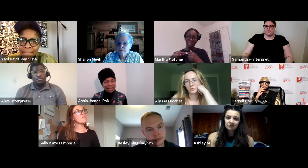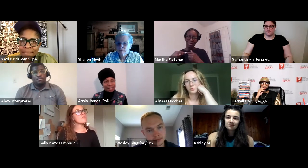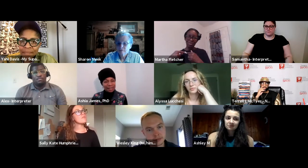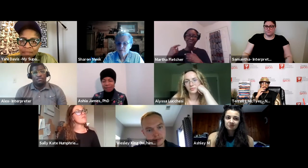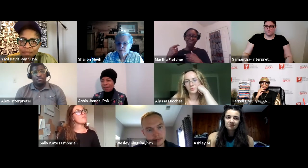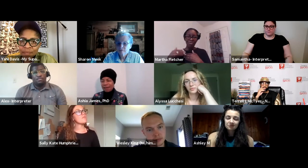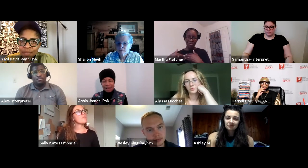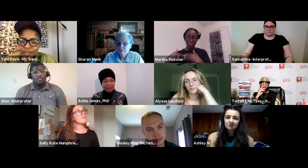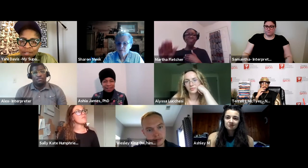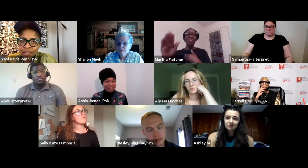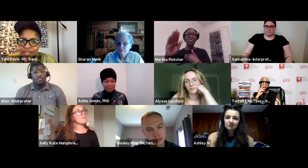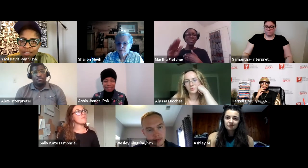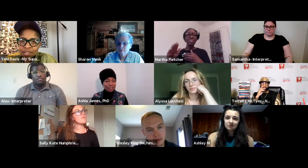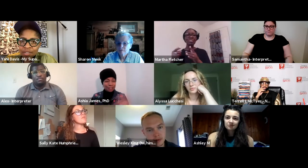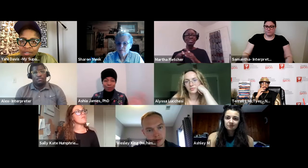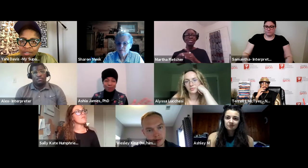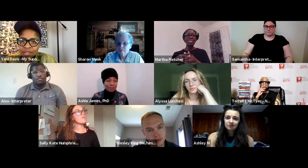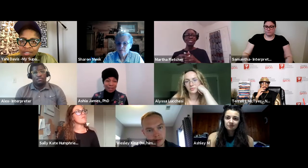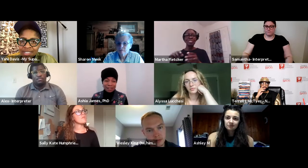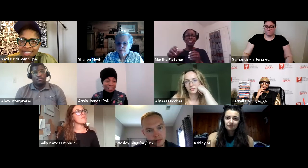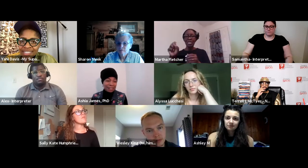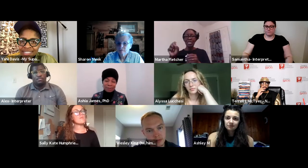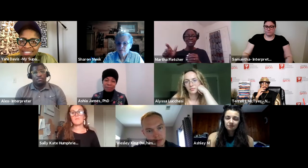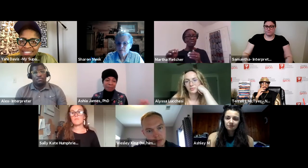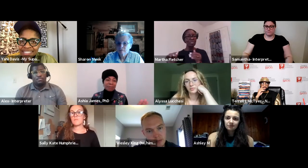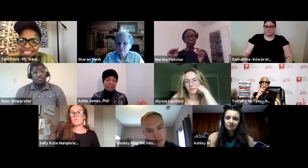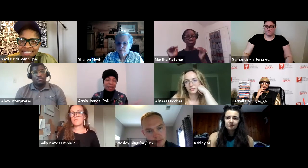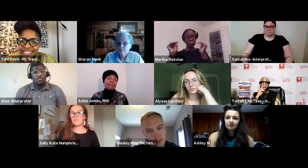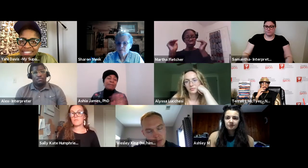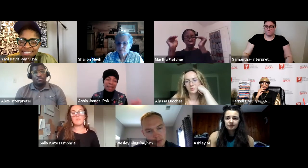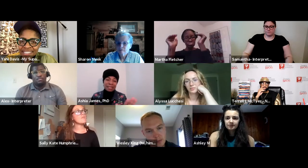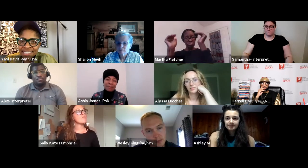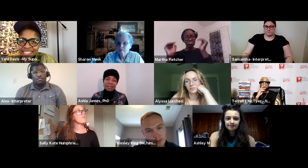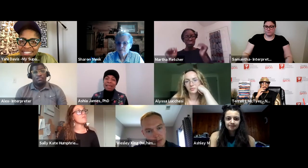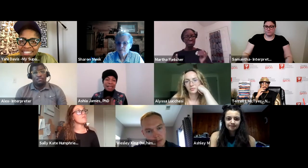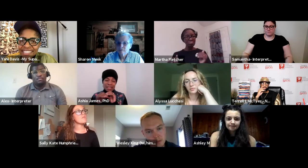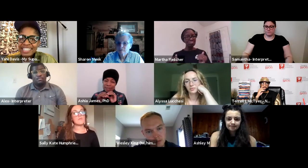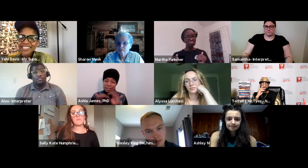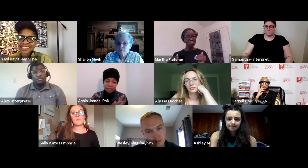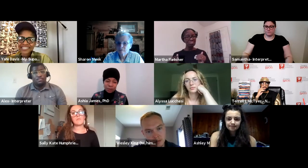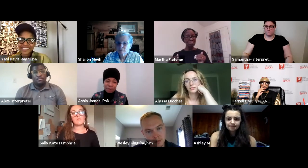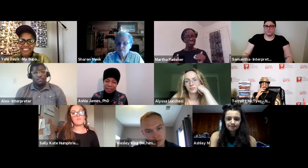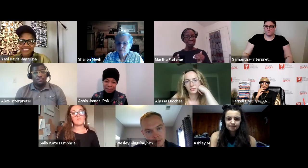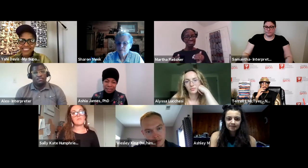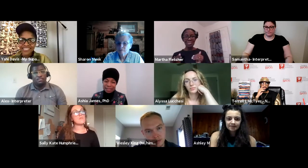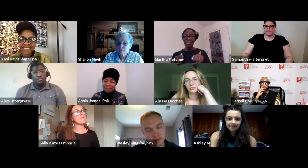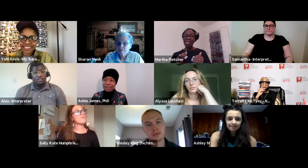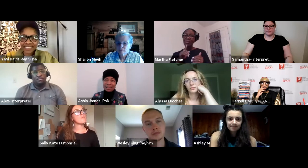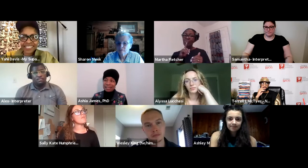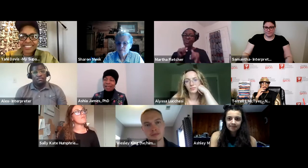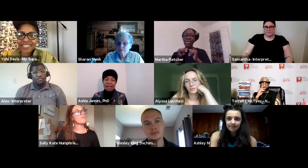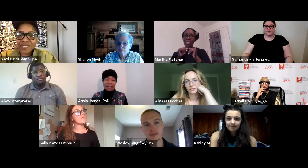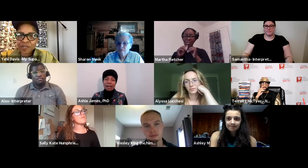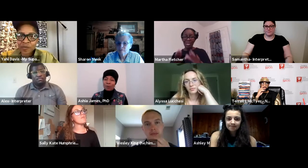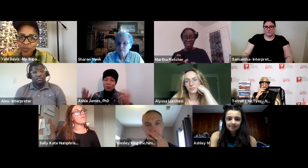teaching ASL, and it's just grown from there. It's been blossoming, and it's been Yeah. such a tremendous blessing